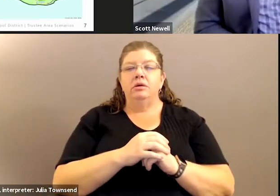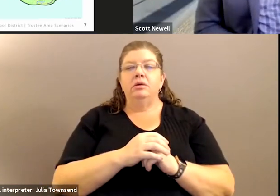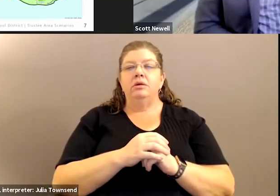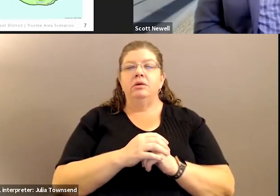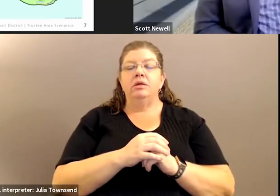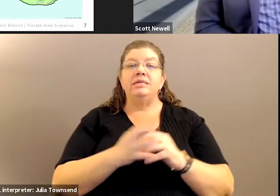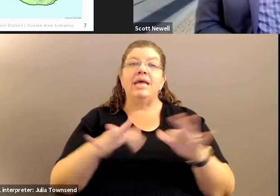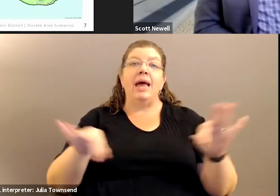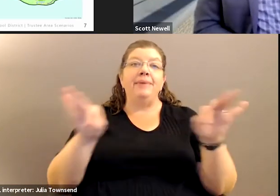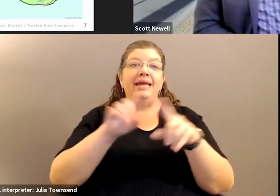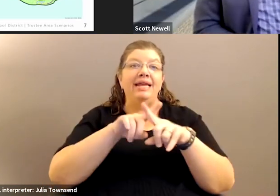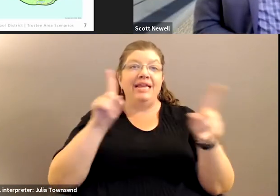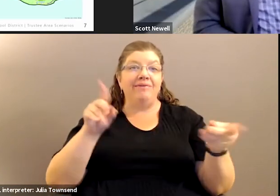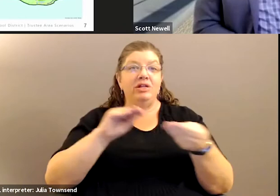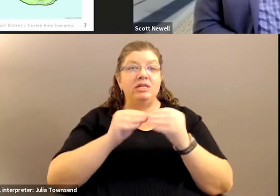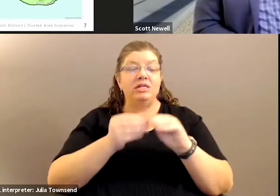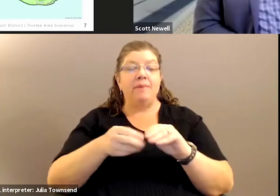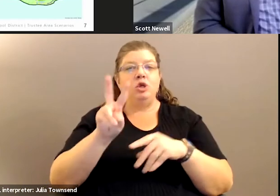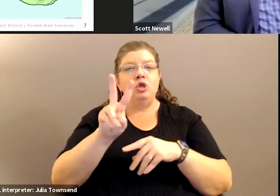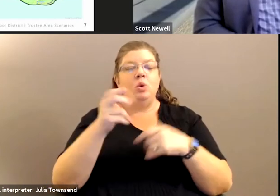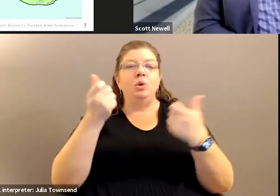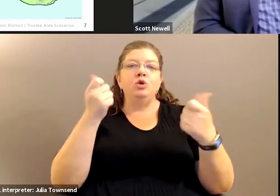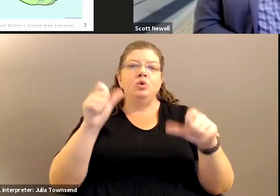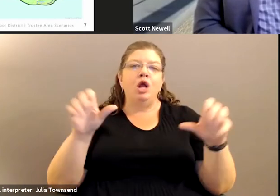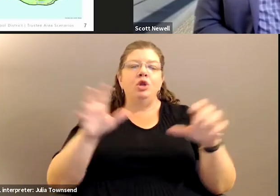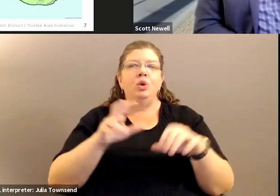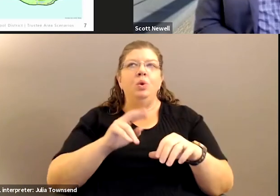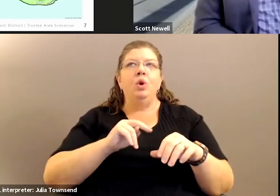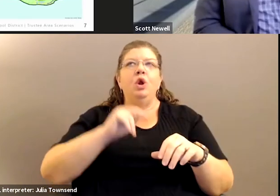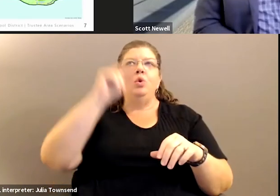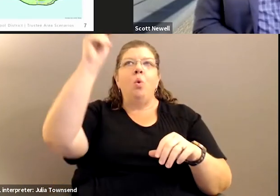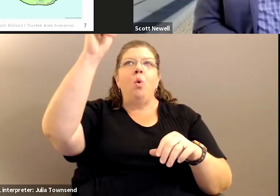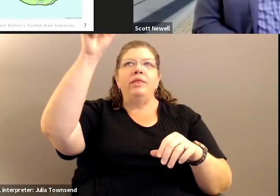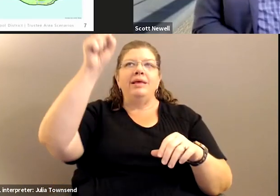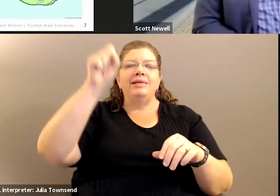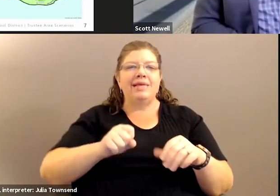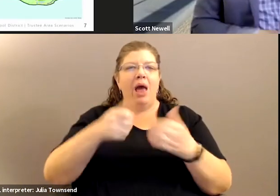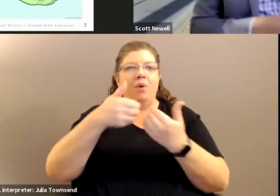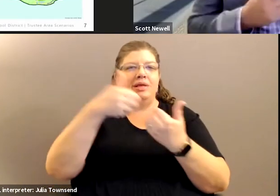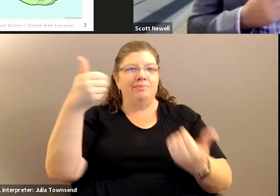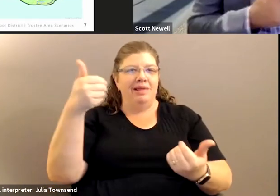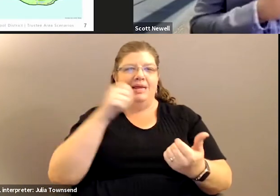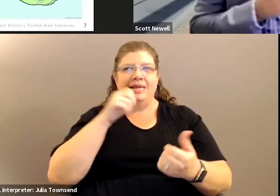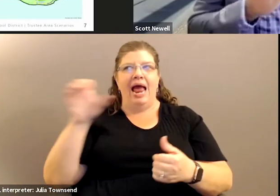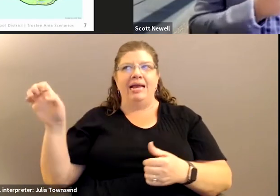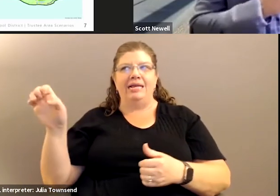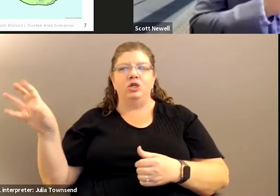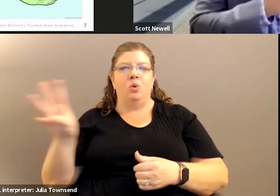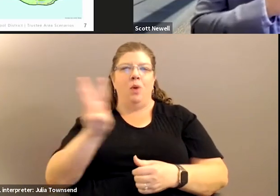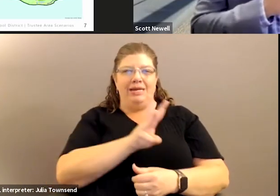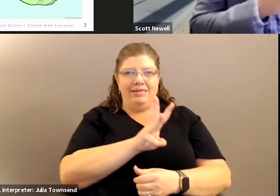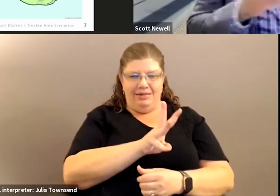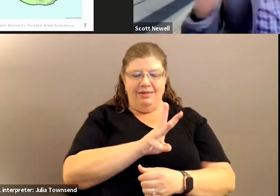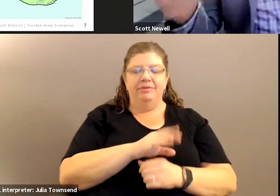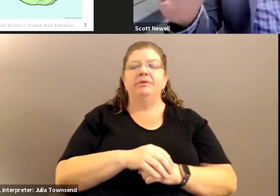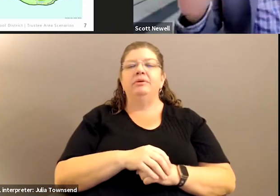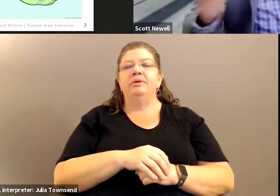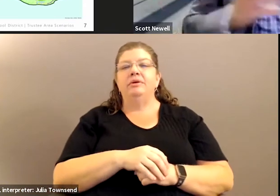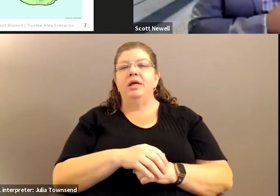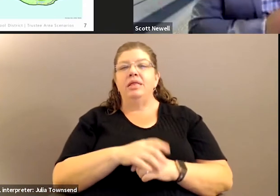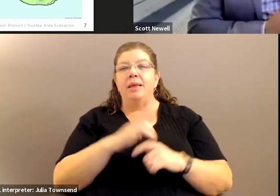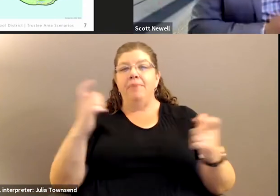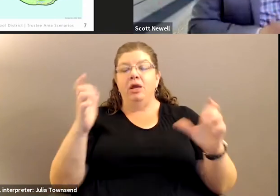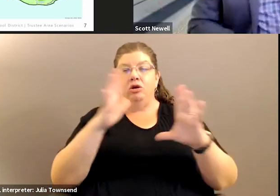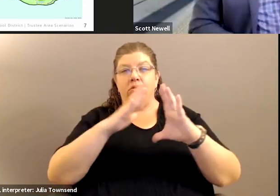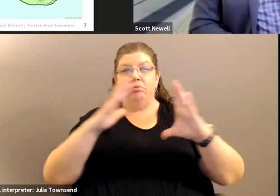differences here with number two we kind of tried to do a north-south split instead of an east-west and if you look at the the bigger expanded